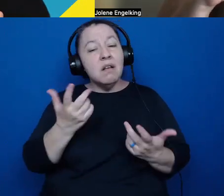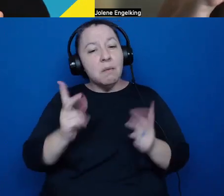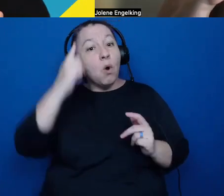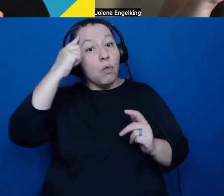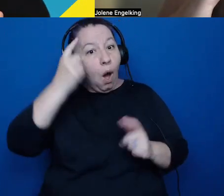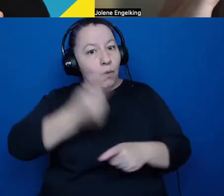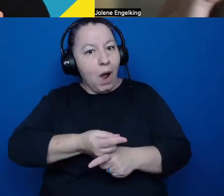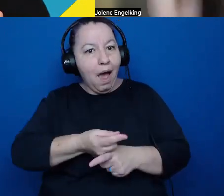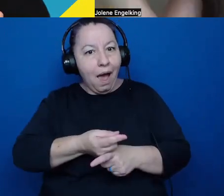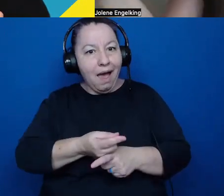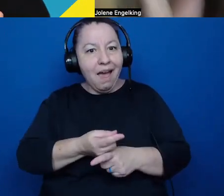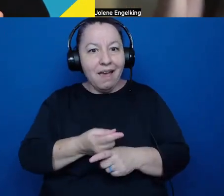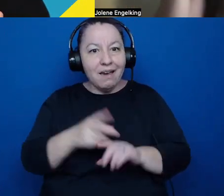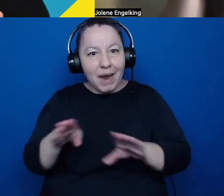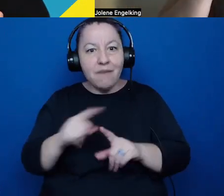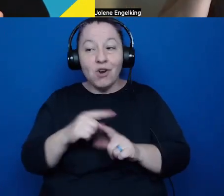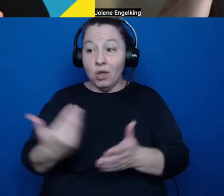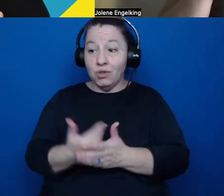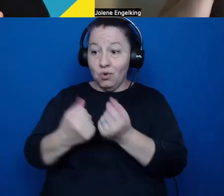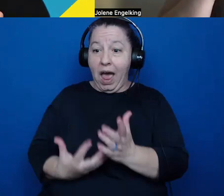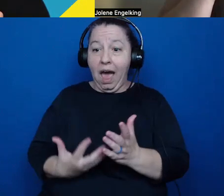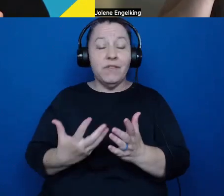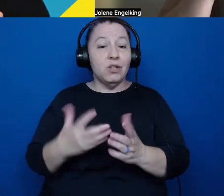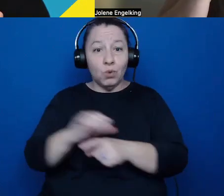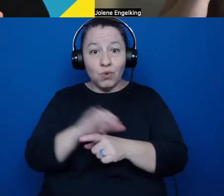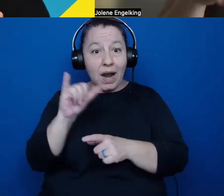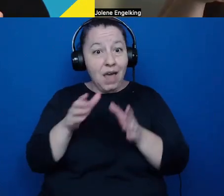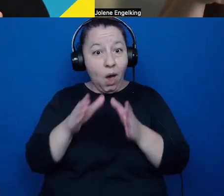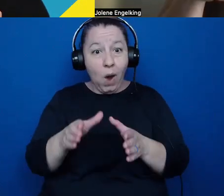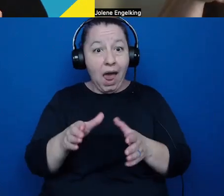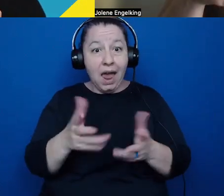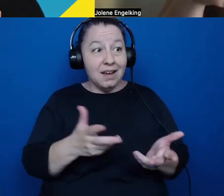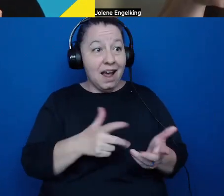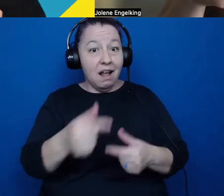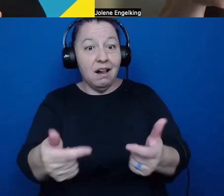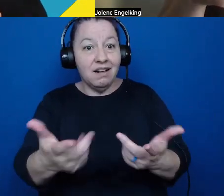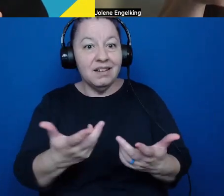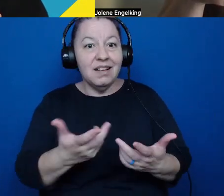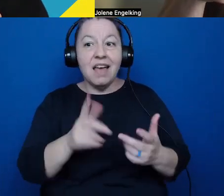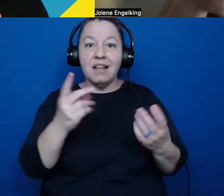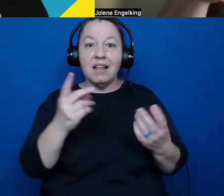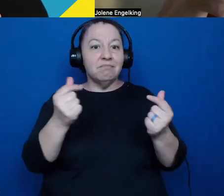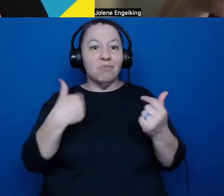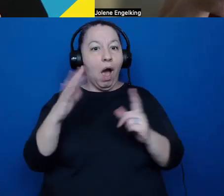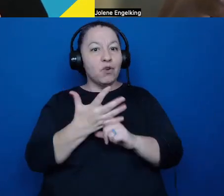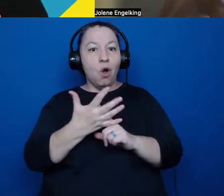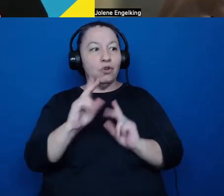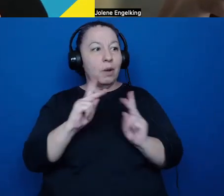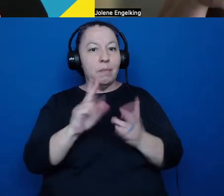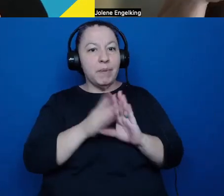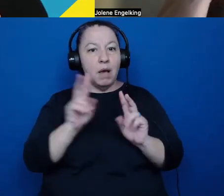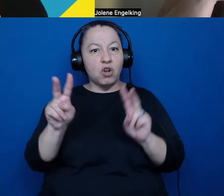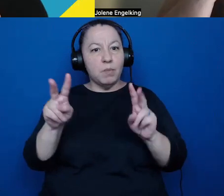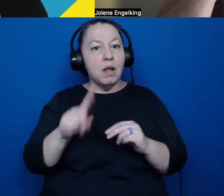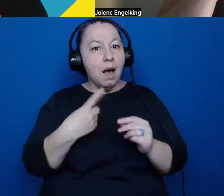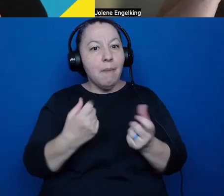And then, you know, new advocates were trained in on that same way. And then all of a sudden you have this culture where people get very judgmental about advocates, like,